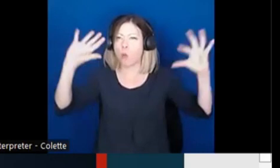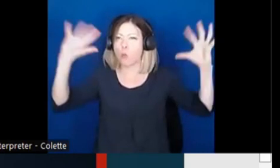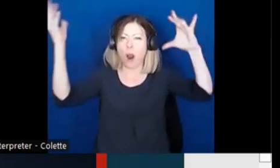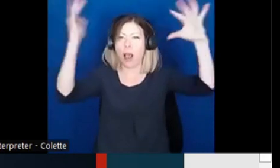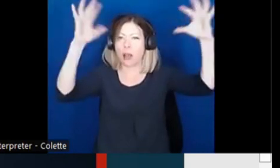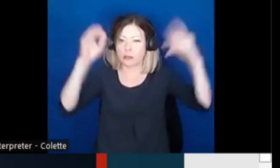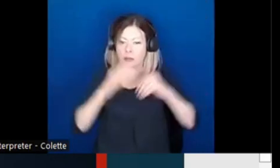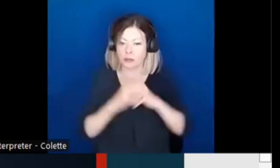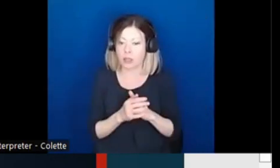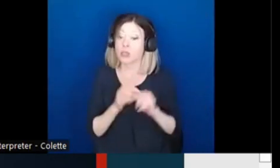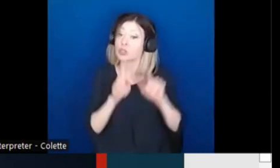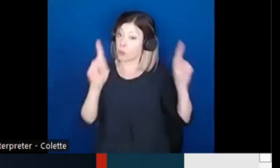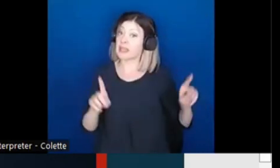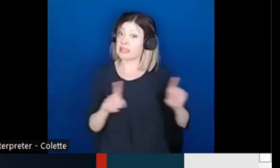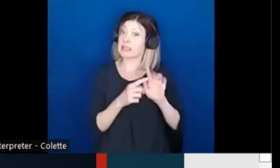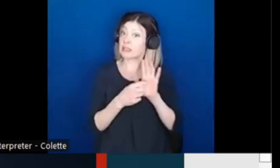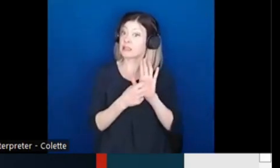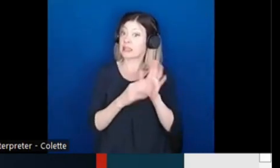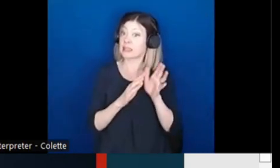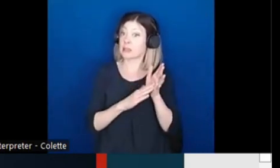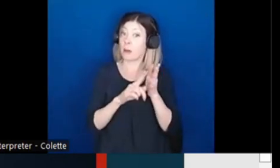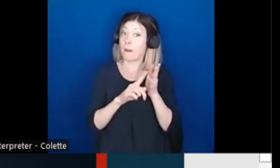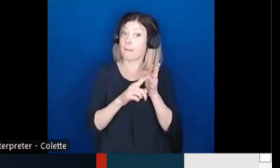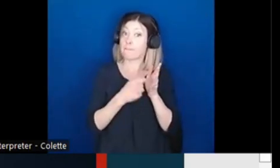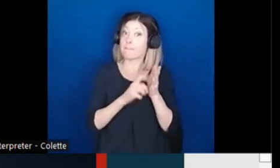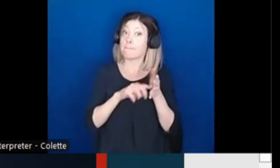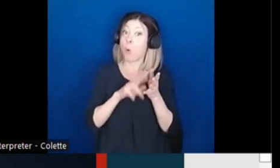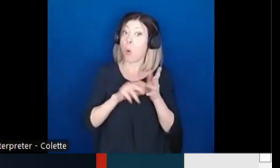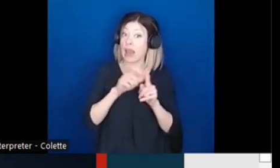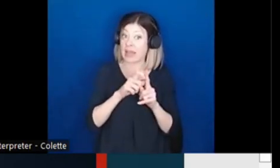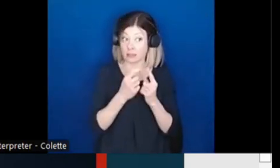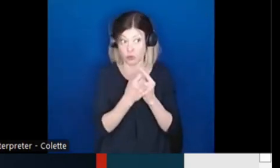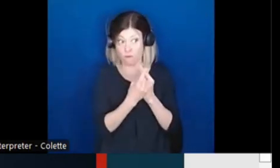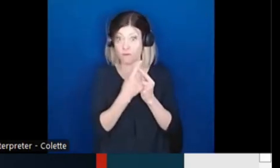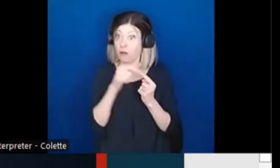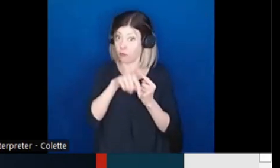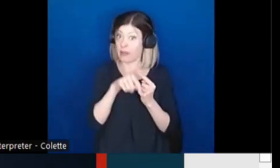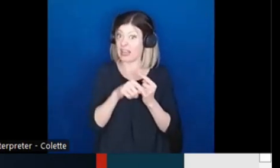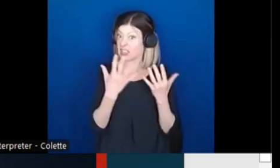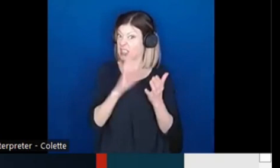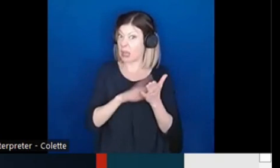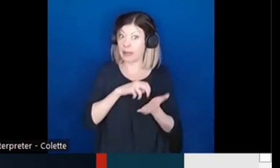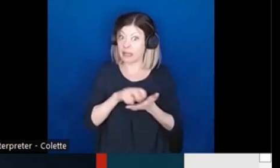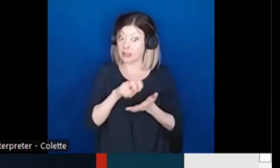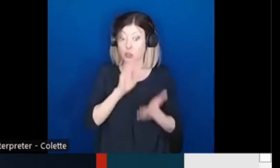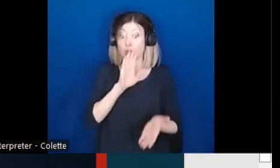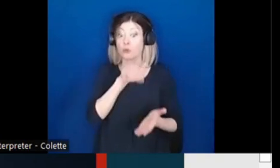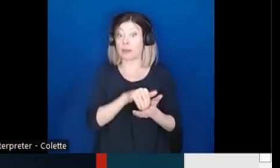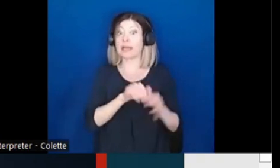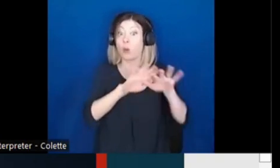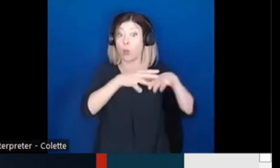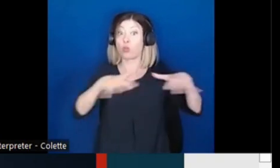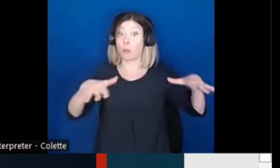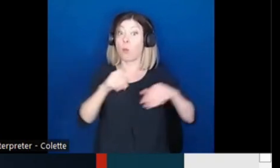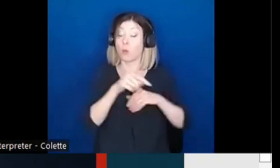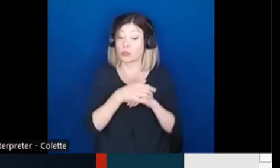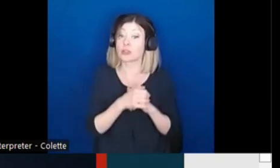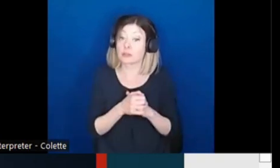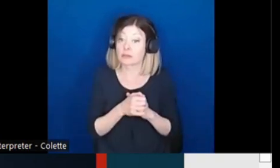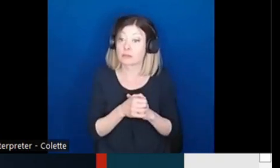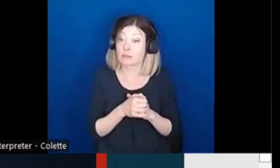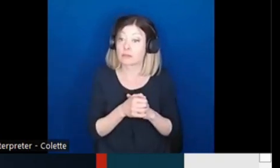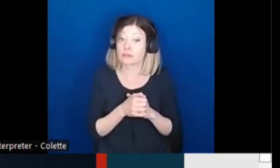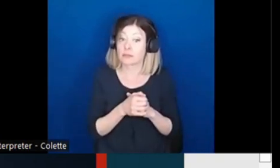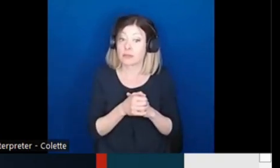the moorland, which is quite close to here. So you've only got to walk literally 10 minutes and you're up on the moors. Absolutely at the heart of